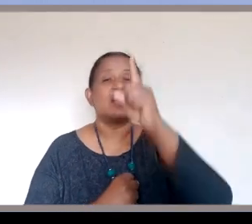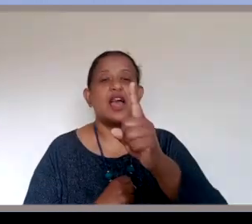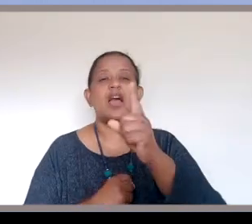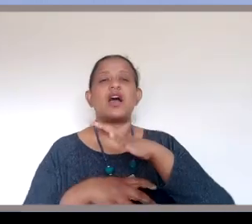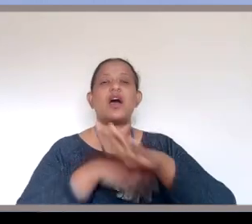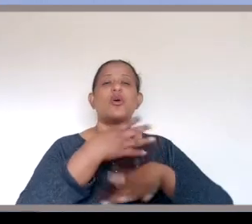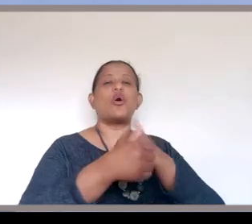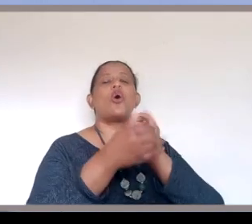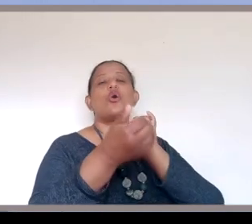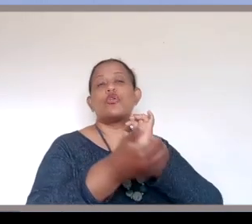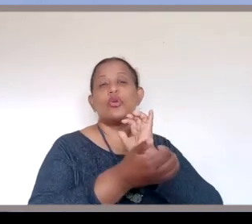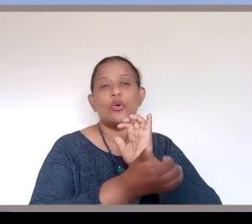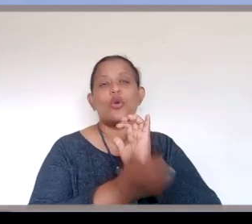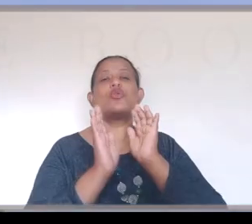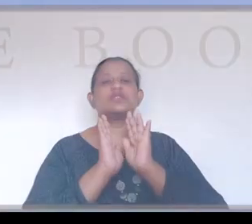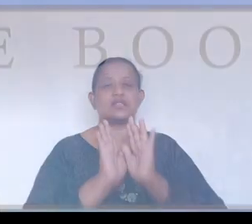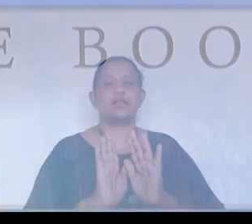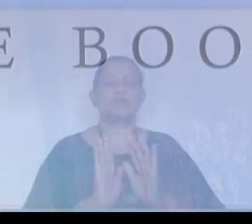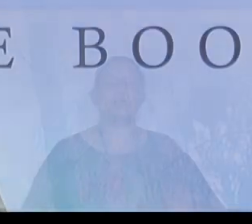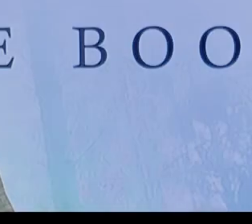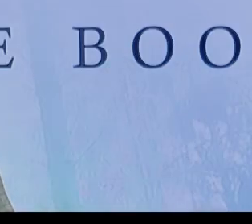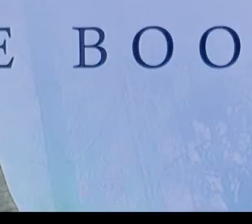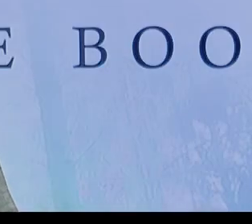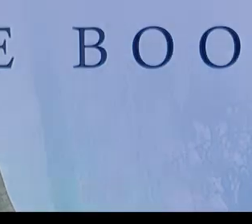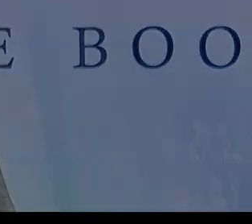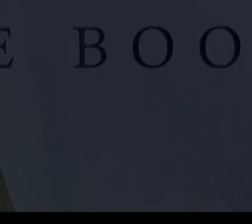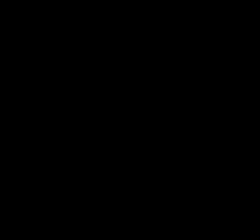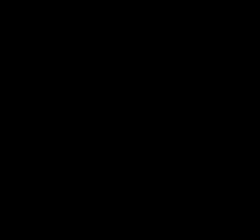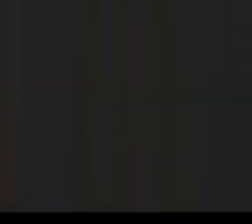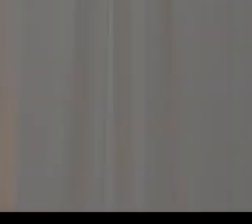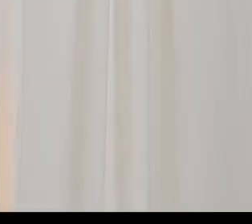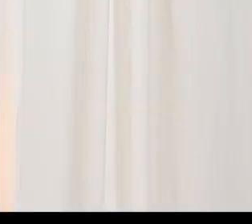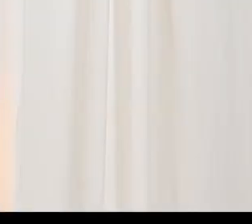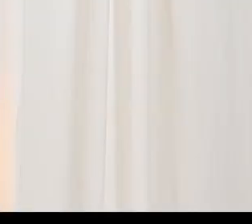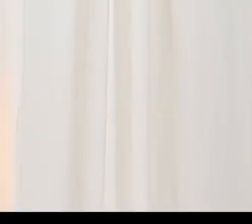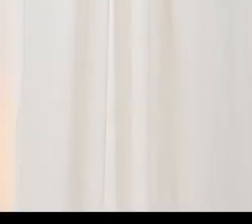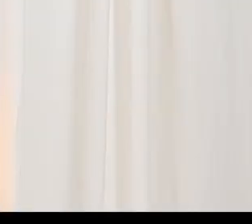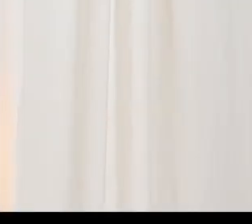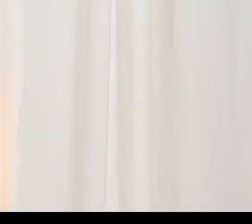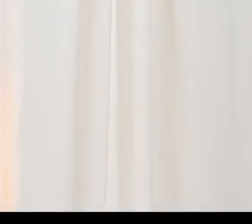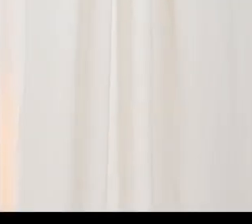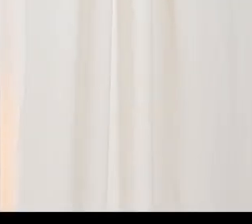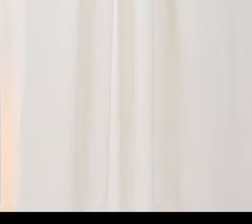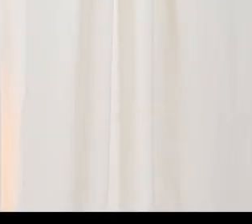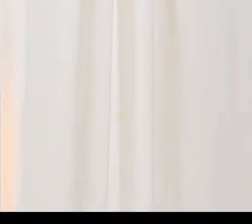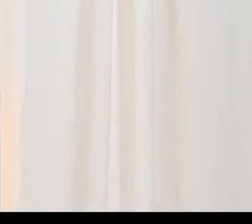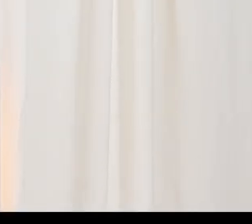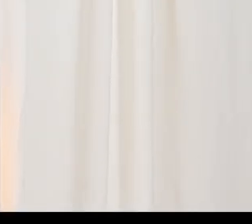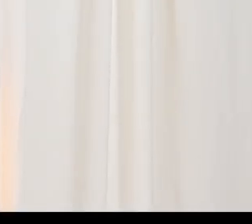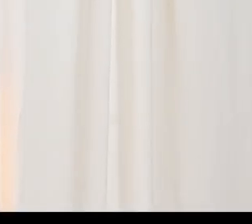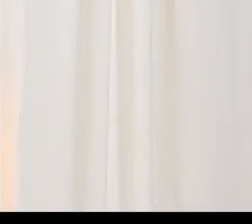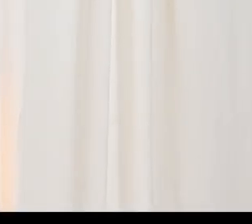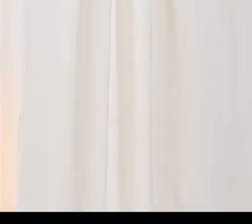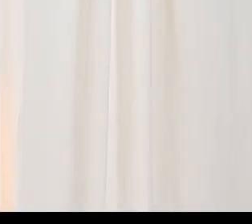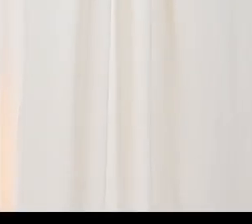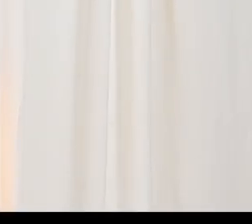hands. In Jesus' name, amen and amen. What an insightful sermon from God's Word that